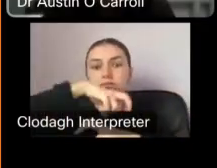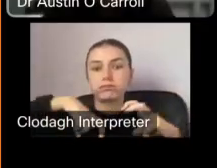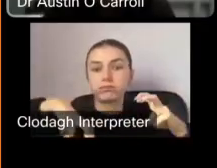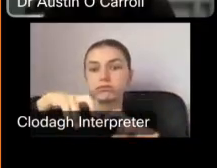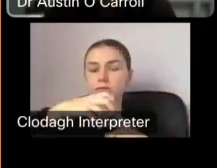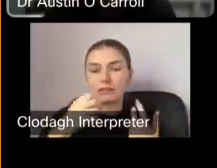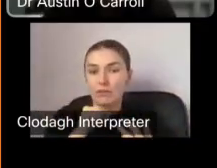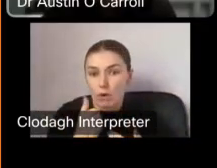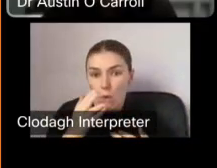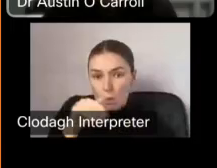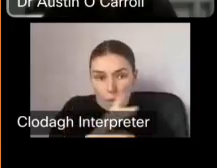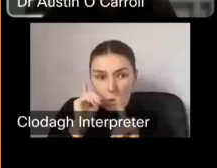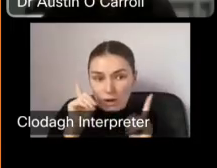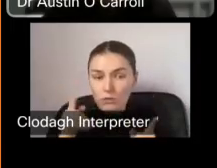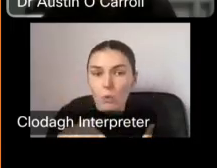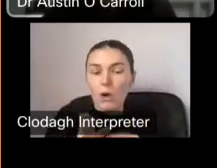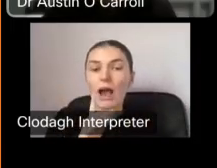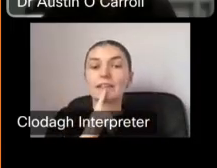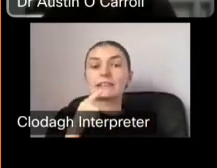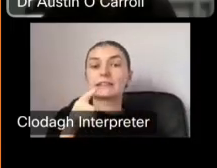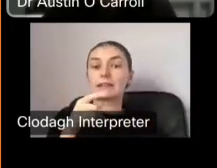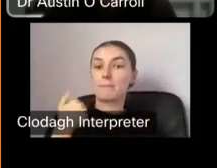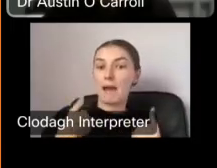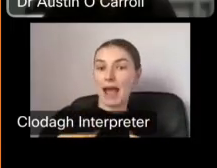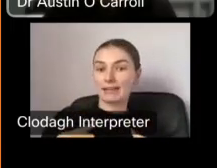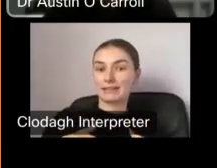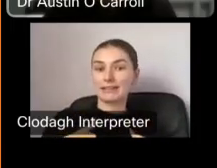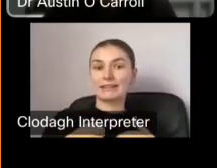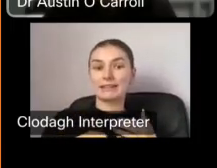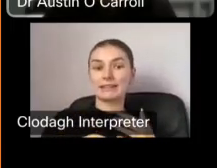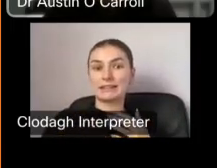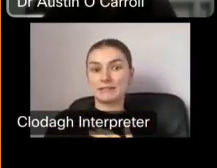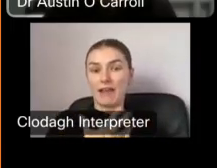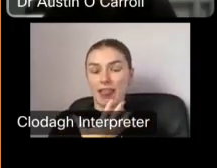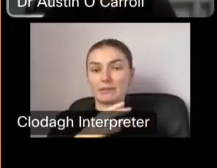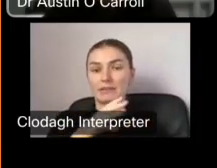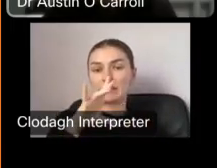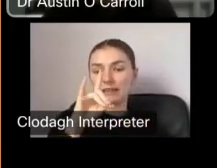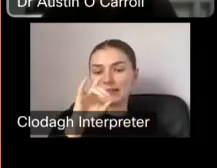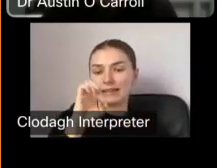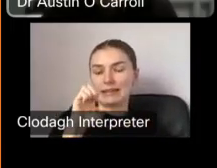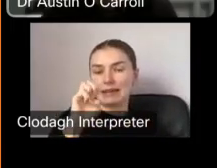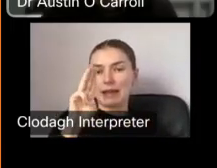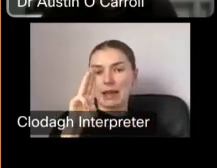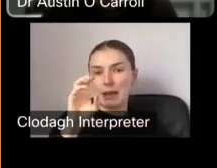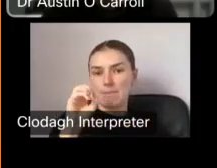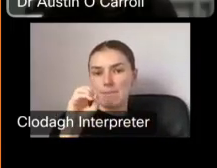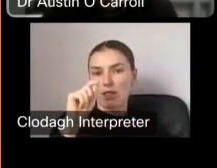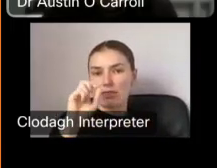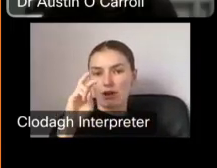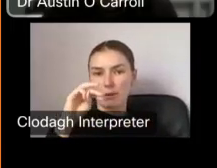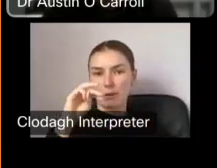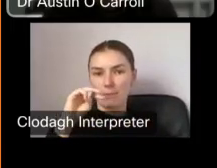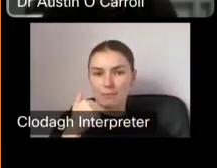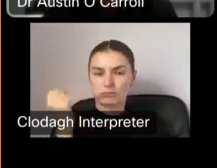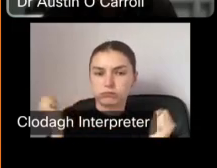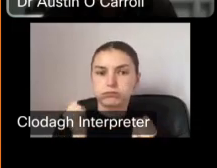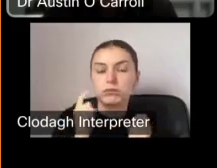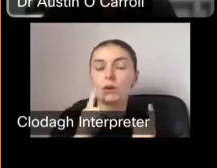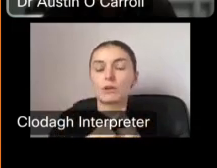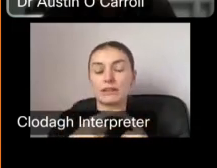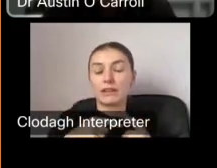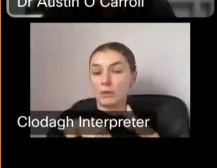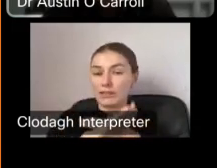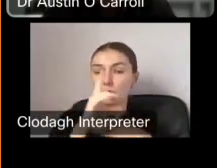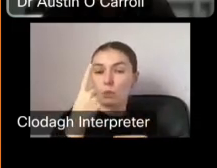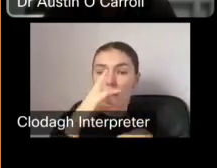hypothermia. And they went into the one of the local inner city hospitals, and he lost consciousness. And